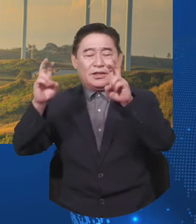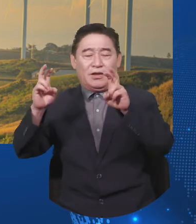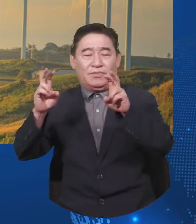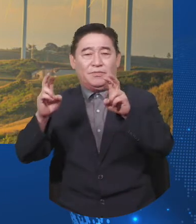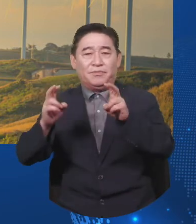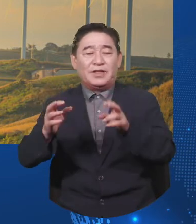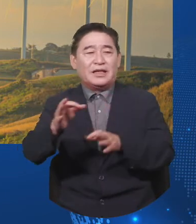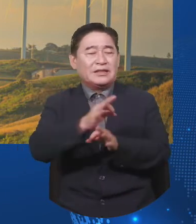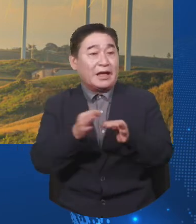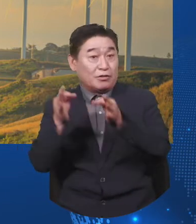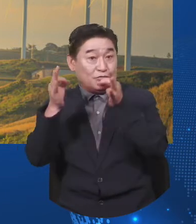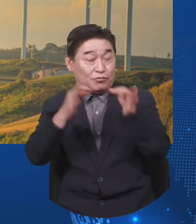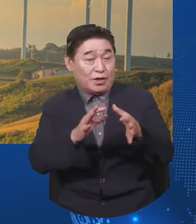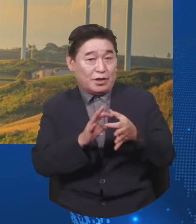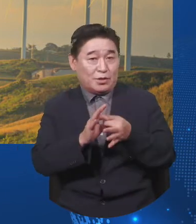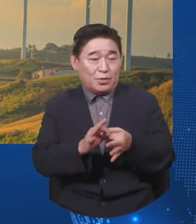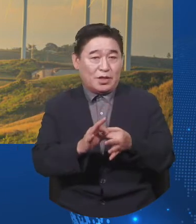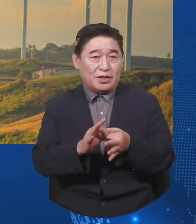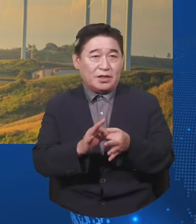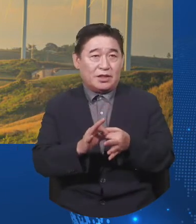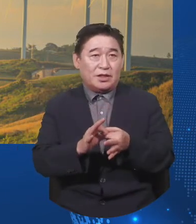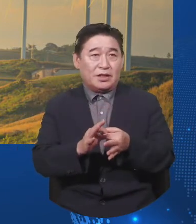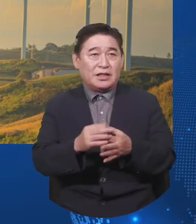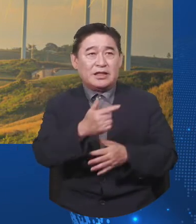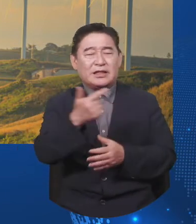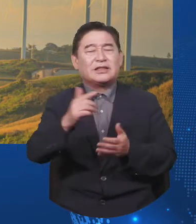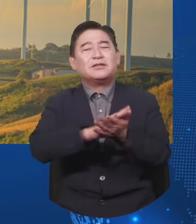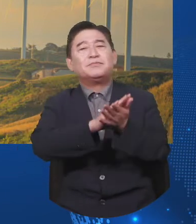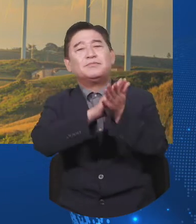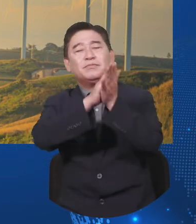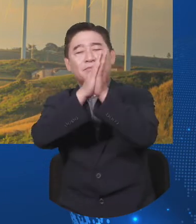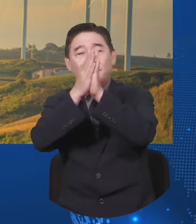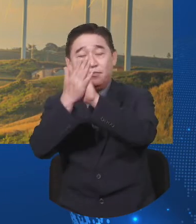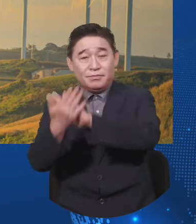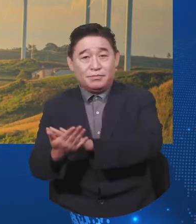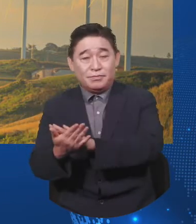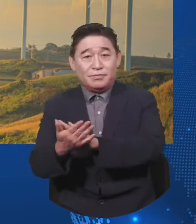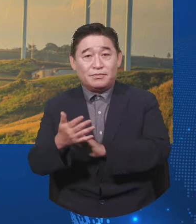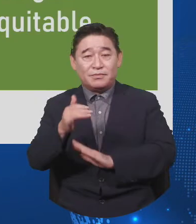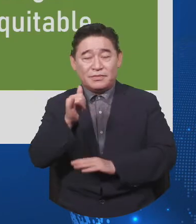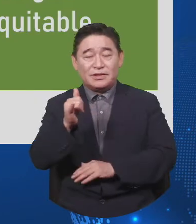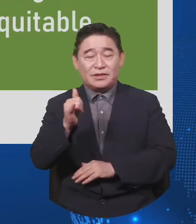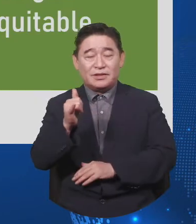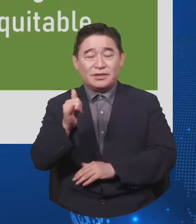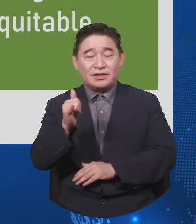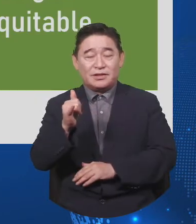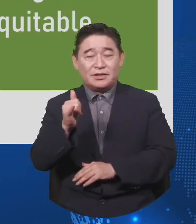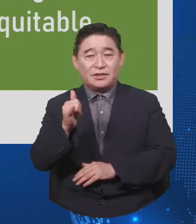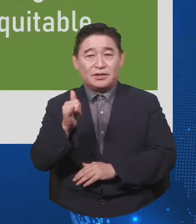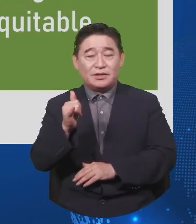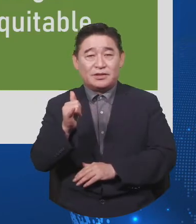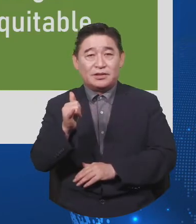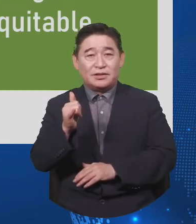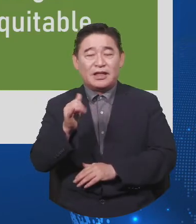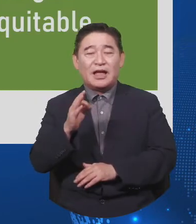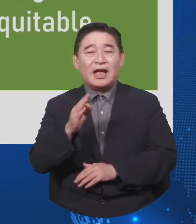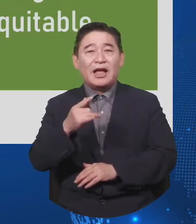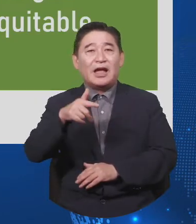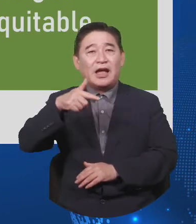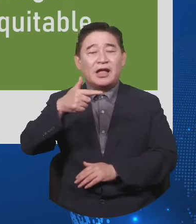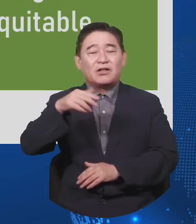major transformative growth? These are the questions that we need to be asking. And